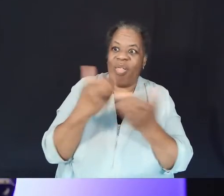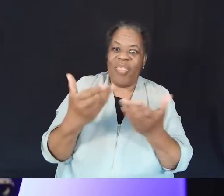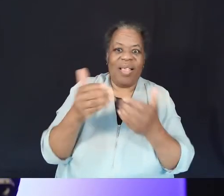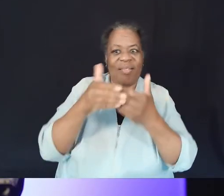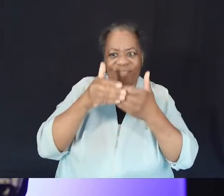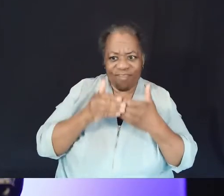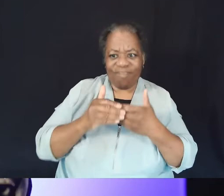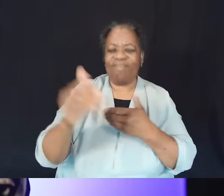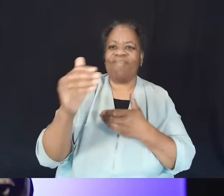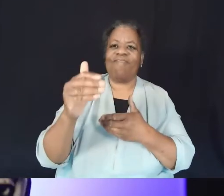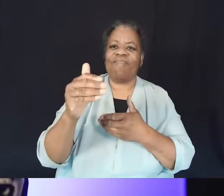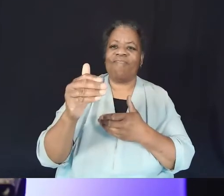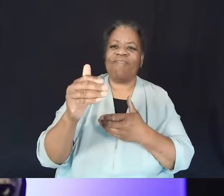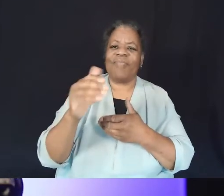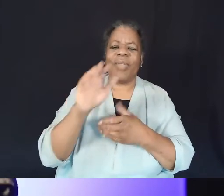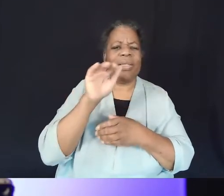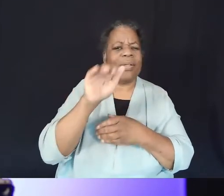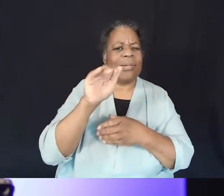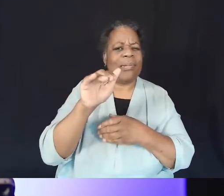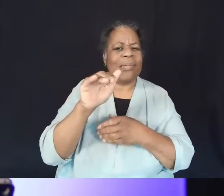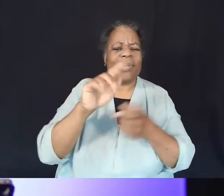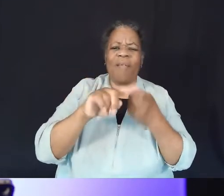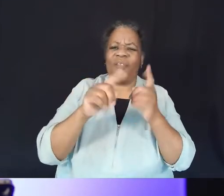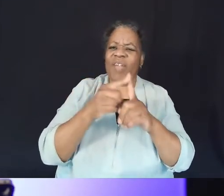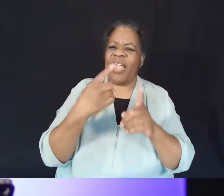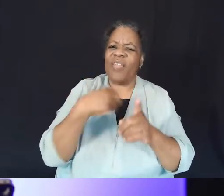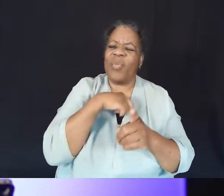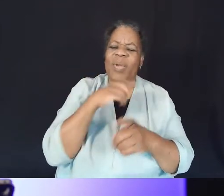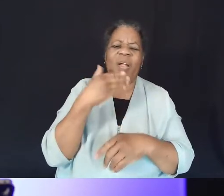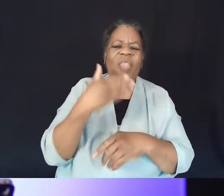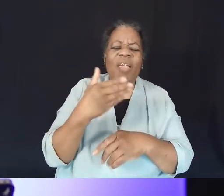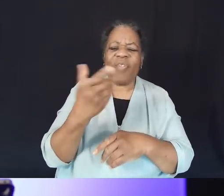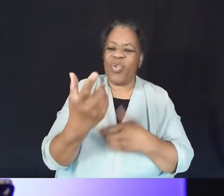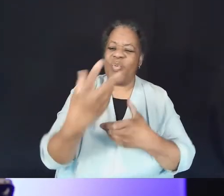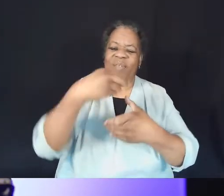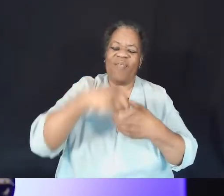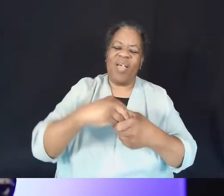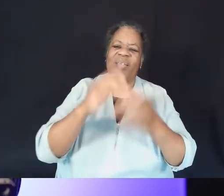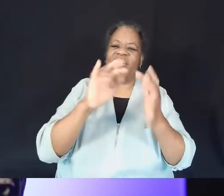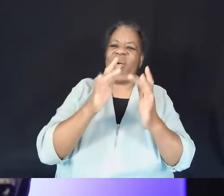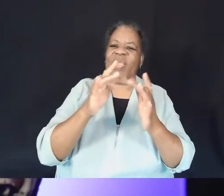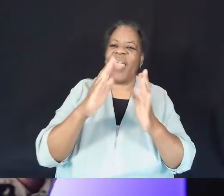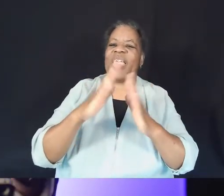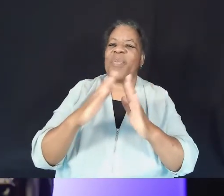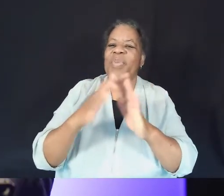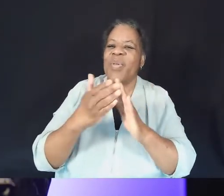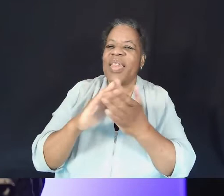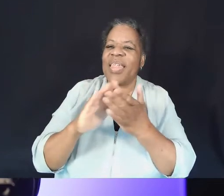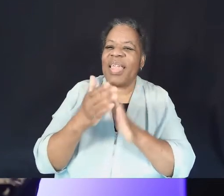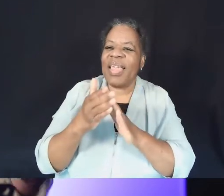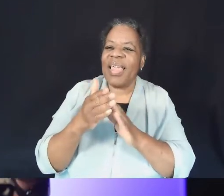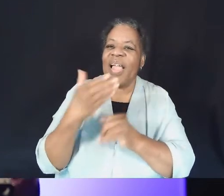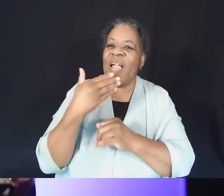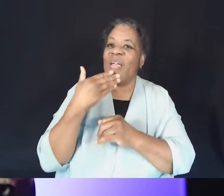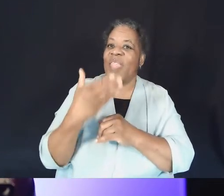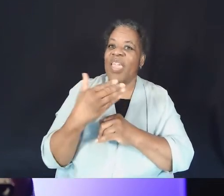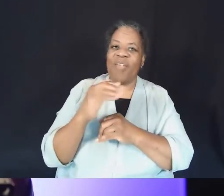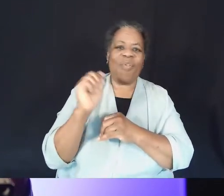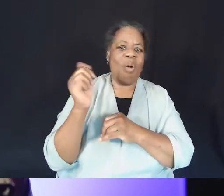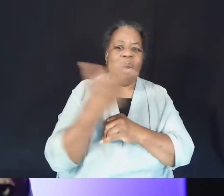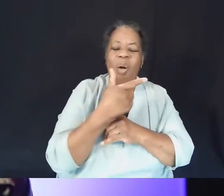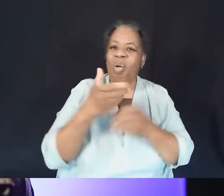Friends, we are so grateful that you are a part of this online community. We're so grateful for all the ways that you've been